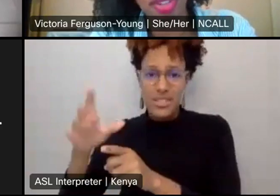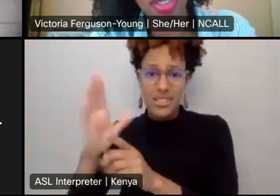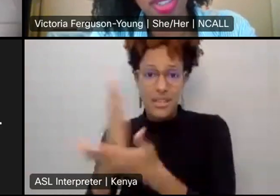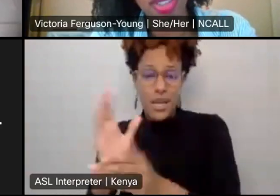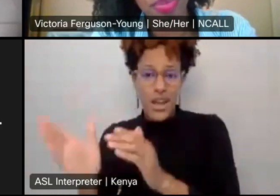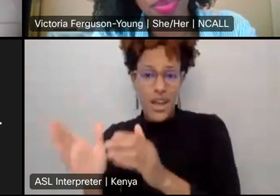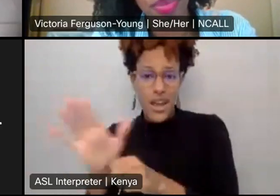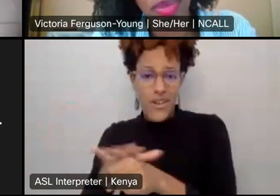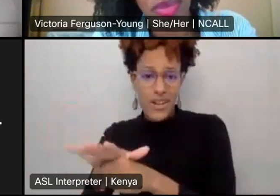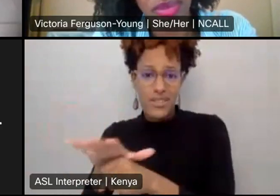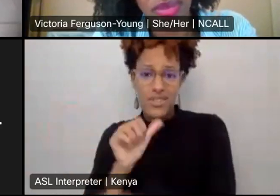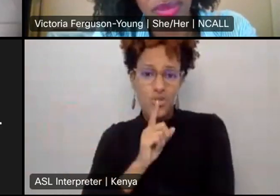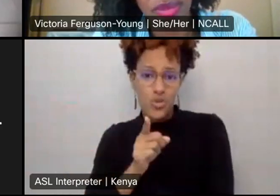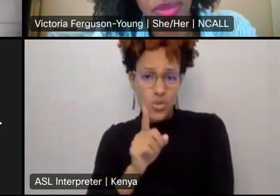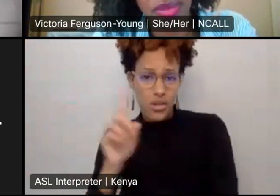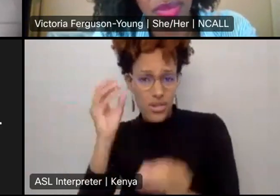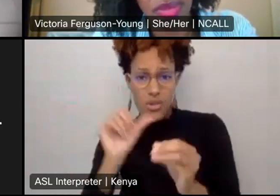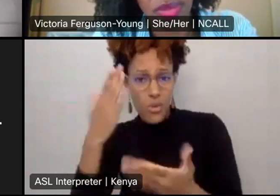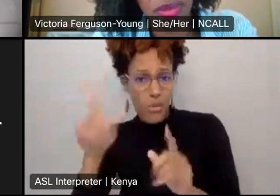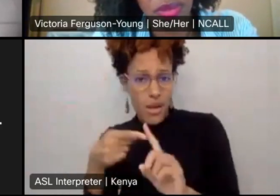all the difference. Mm-hmm.